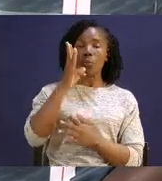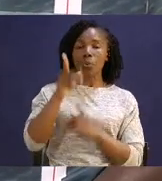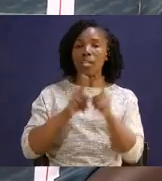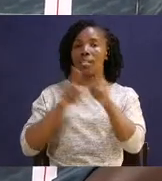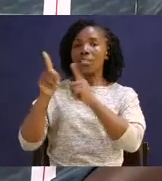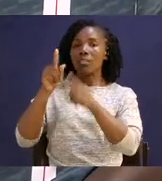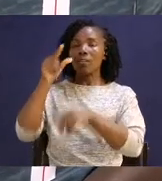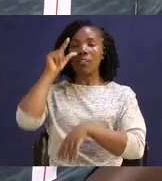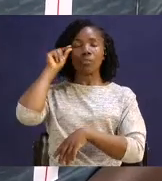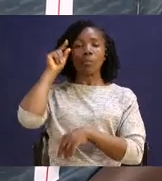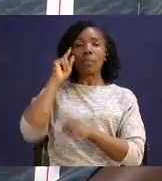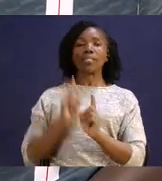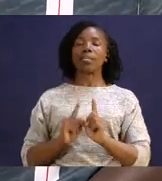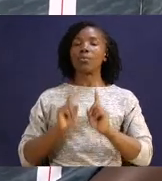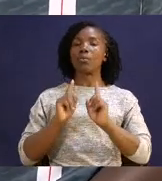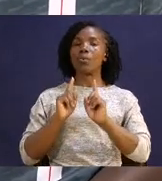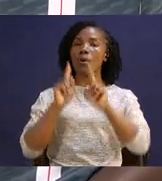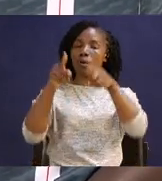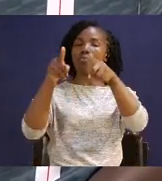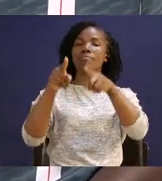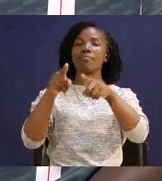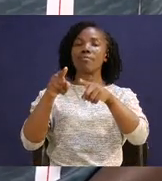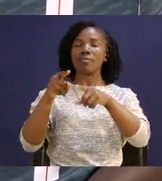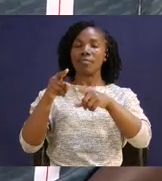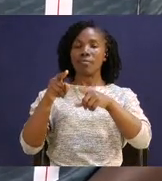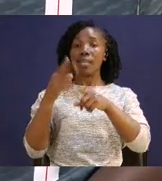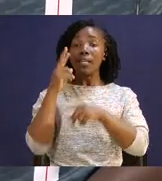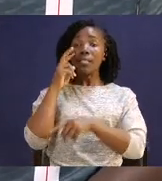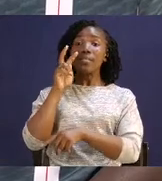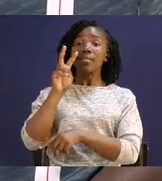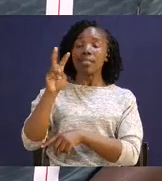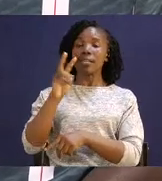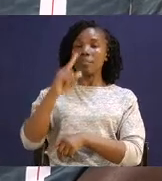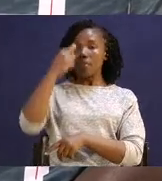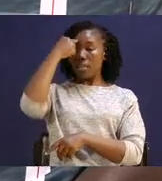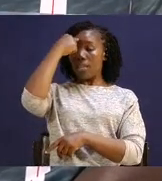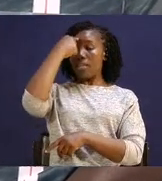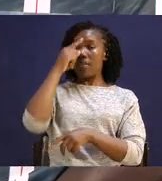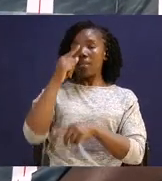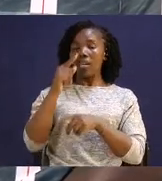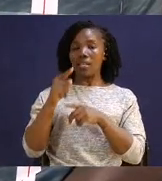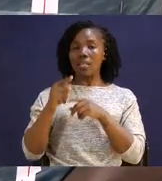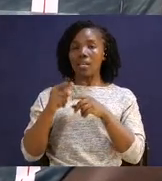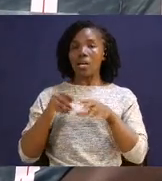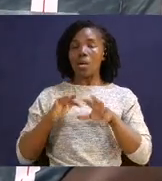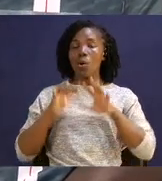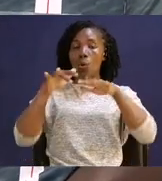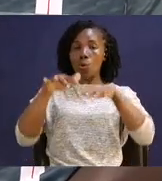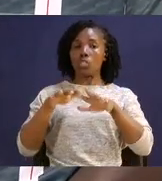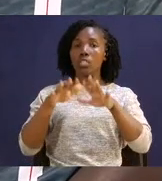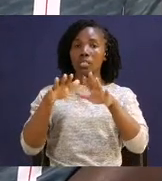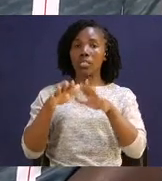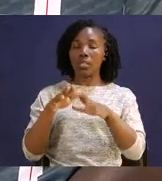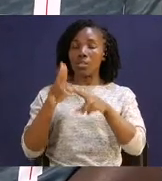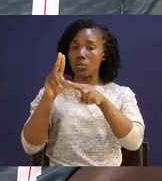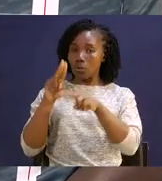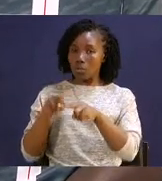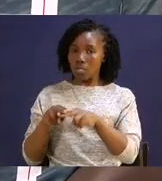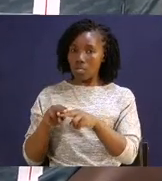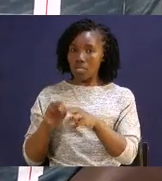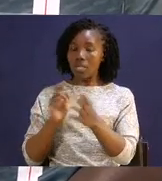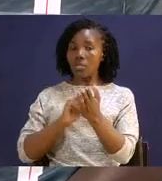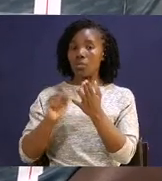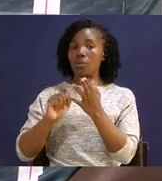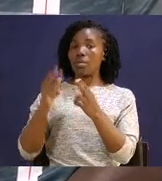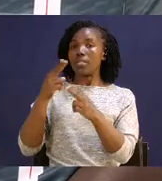to Mombasa to just go. Maskia. So we'll get your name. So we'll sit down, find out how you can go to